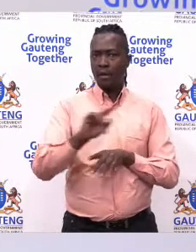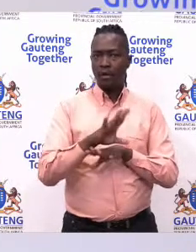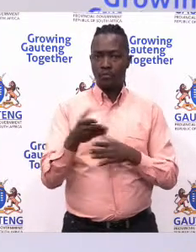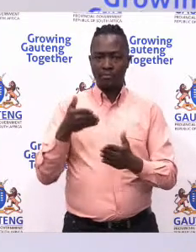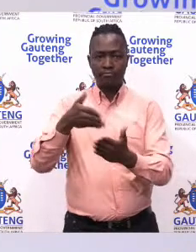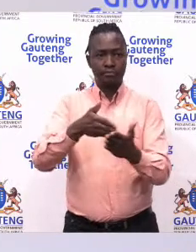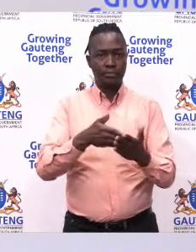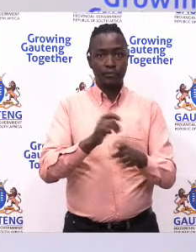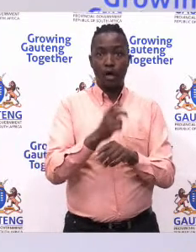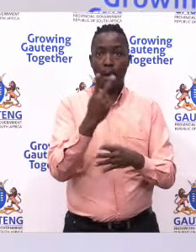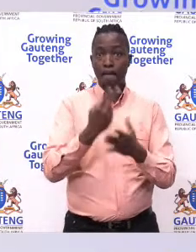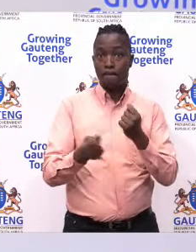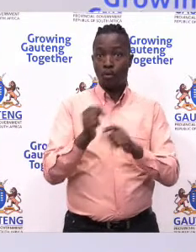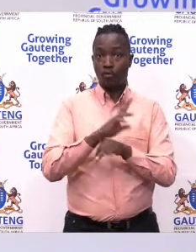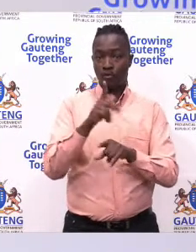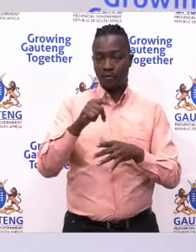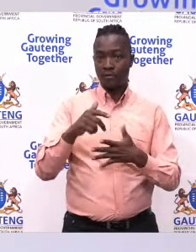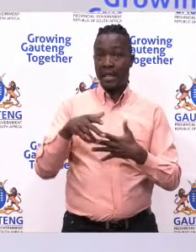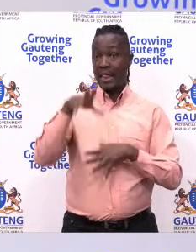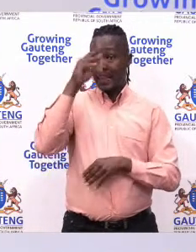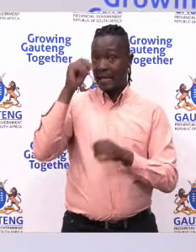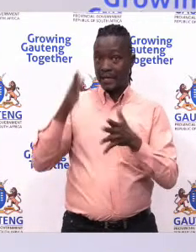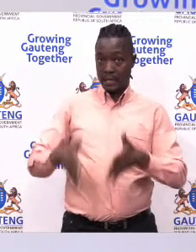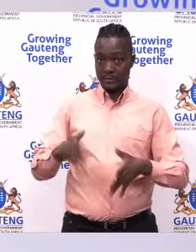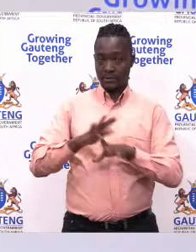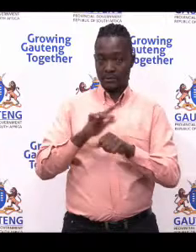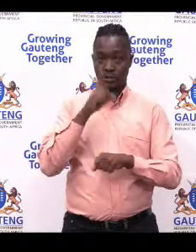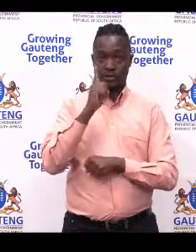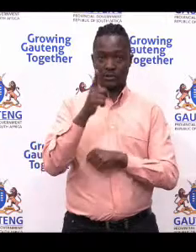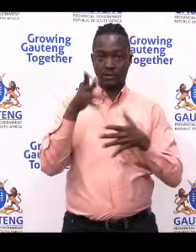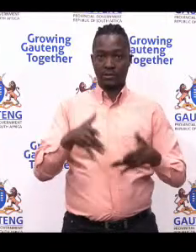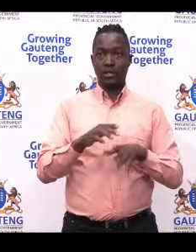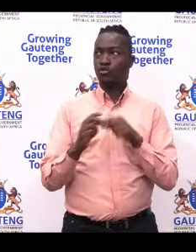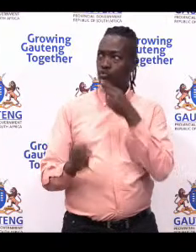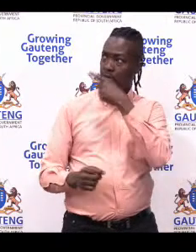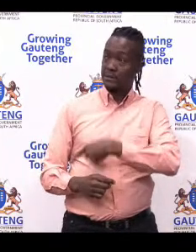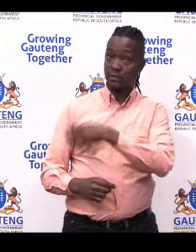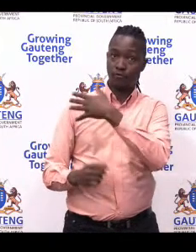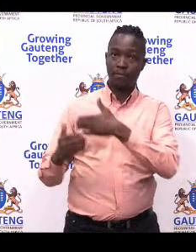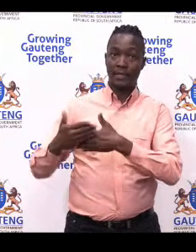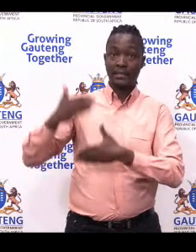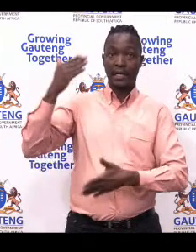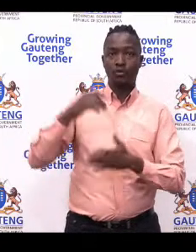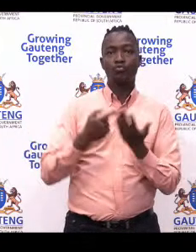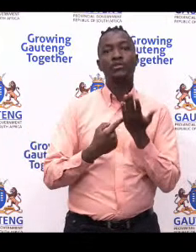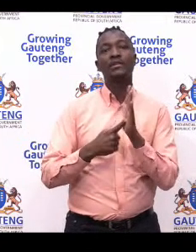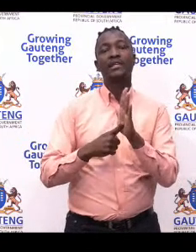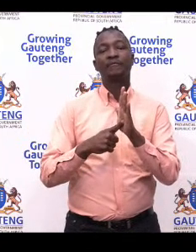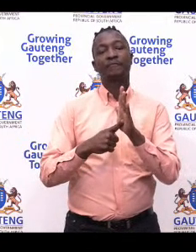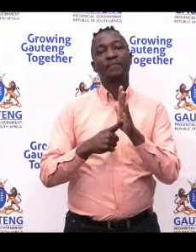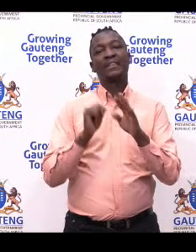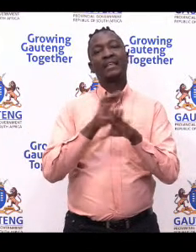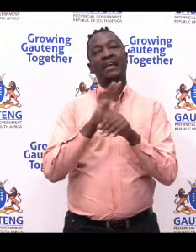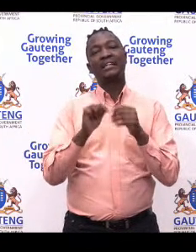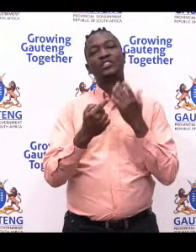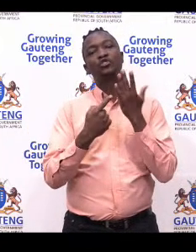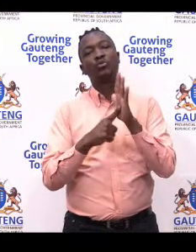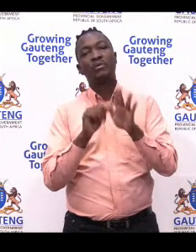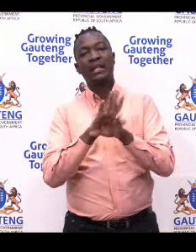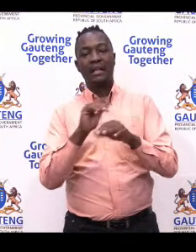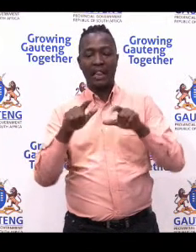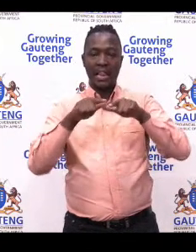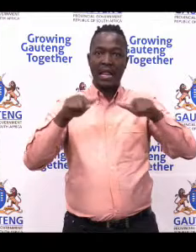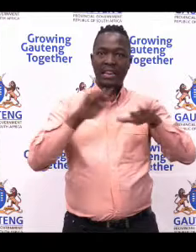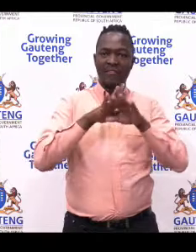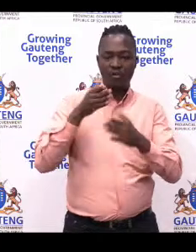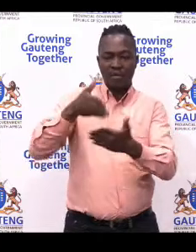both of learners and teachers, and you will note from this slide where we begin to give an indication that the level of